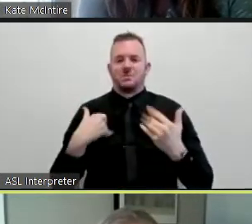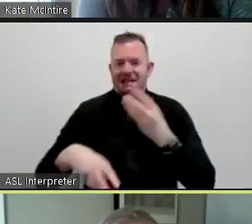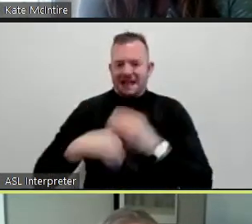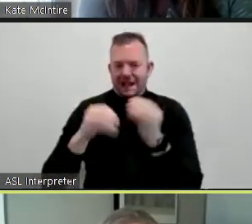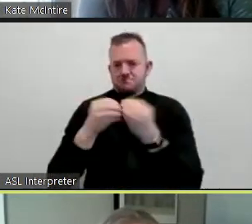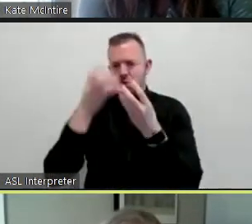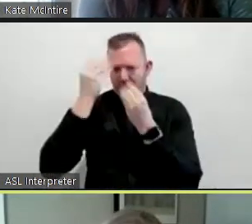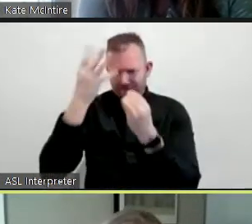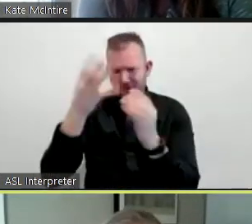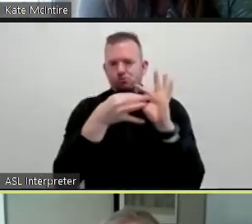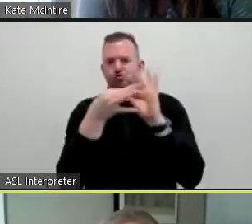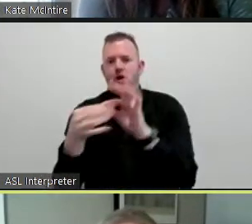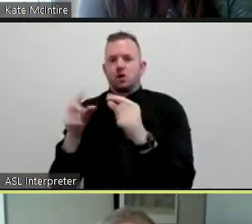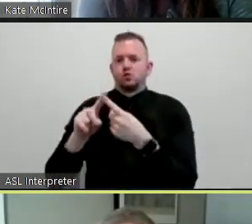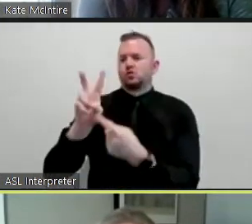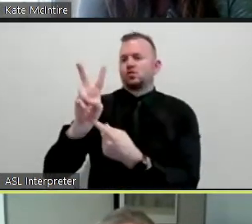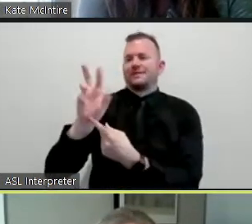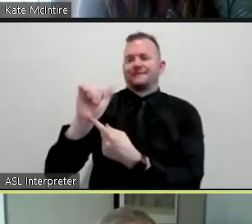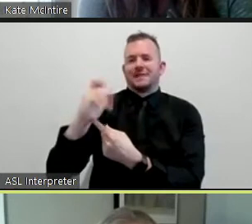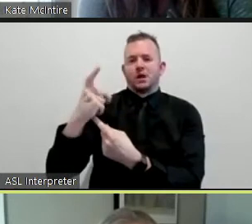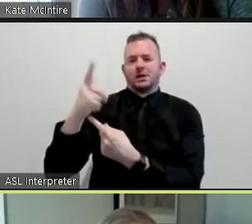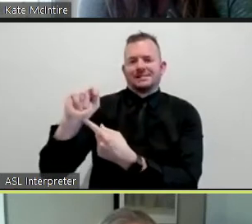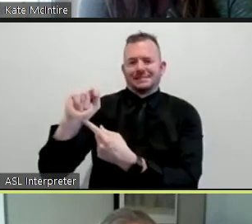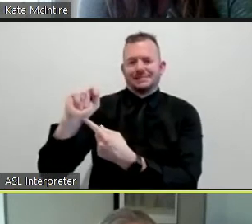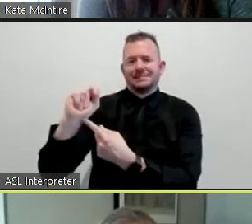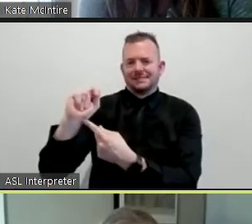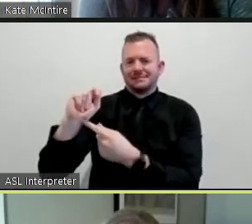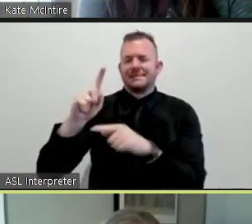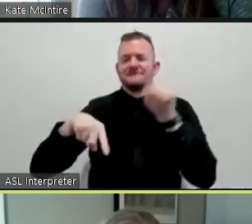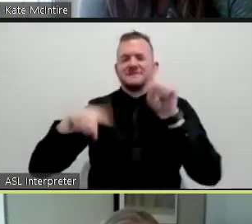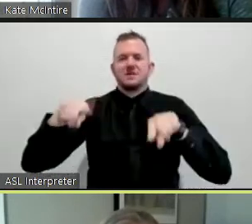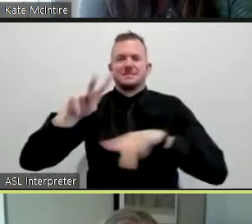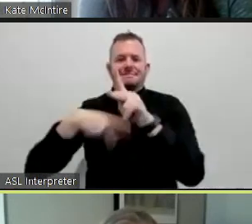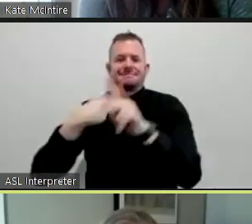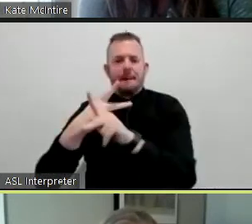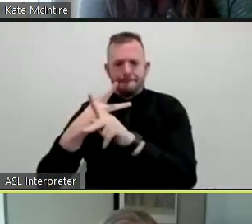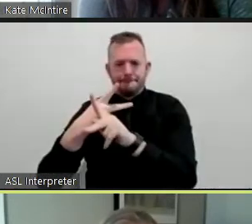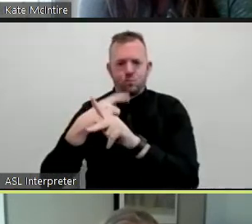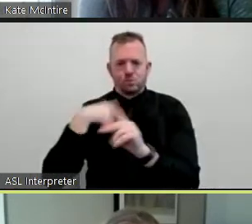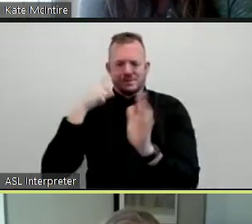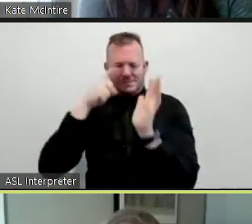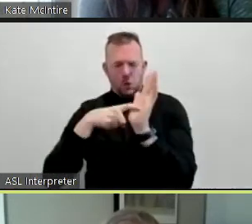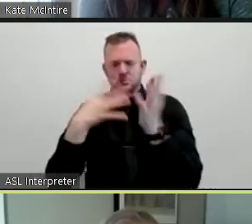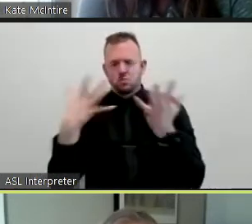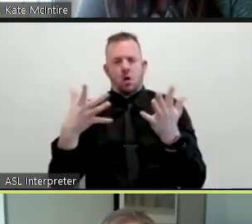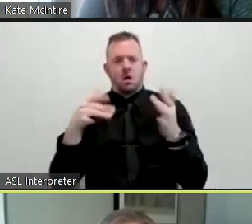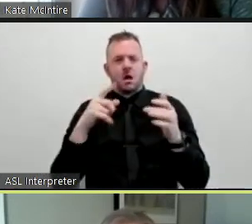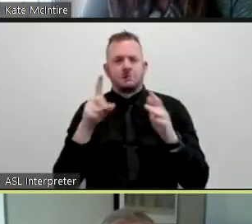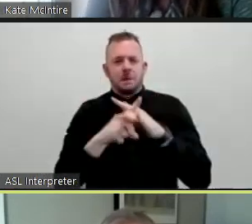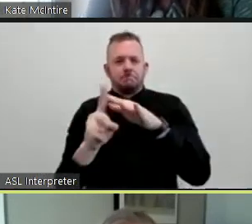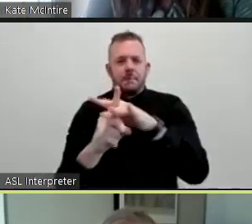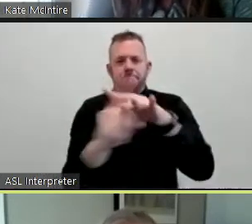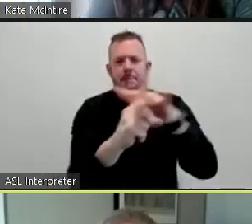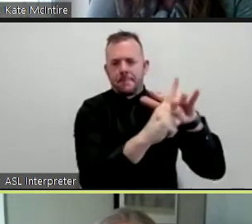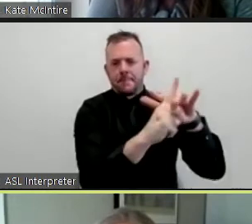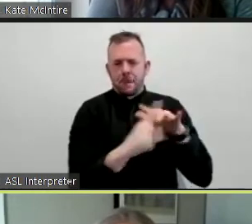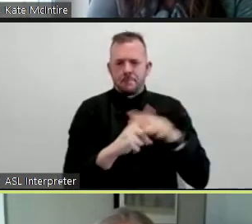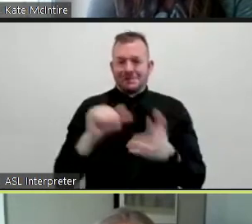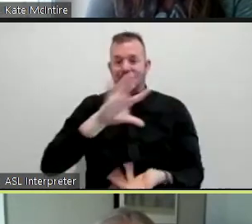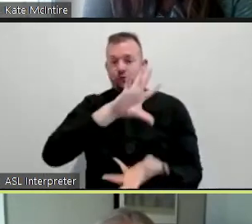variants in Colorado and what we're seeing as far as trends. So now in Colorado, we've experienced 71 identified cases